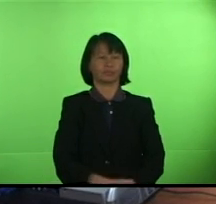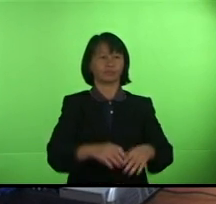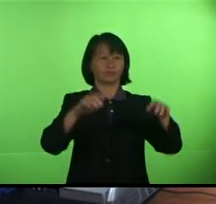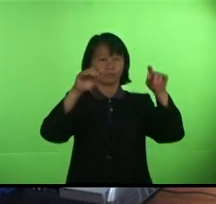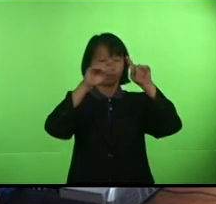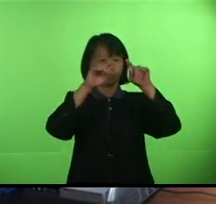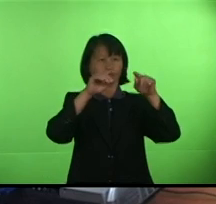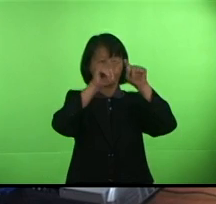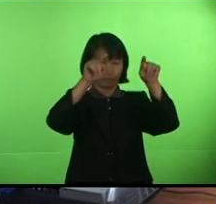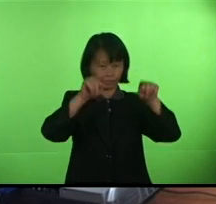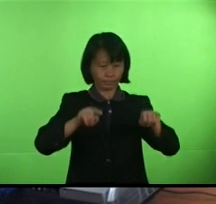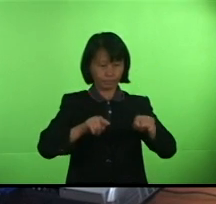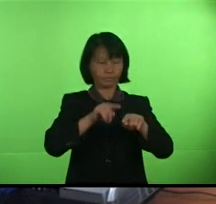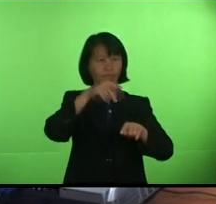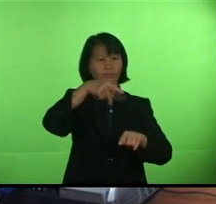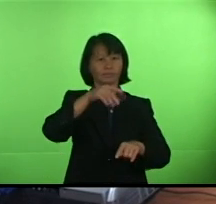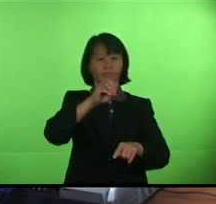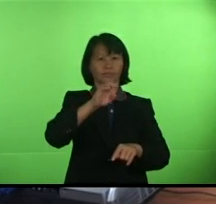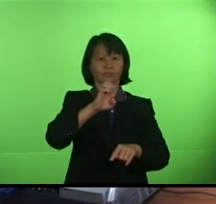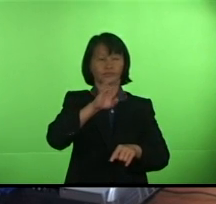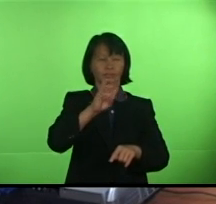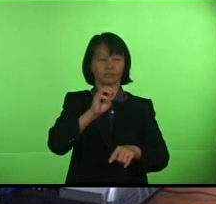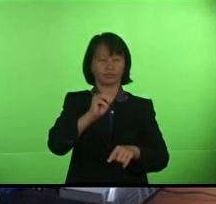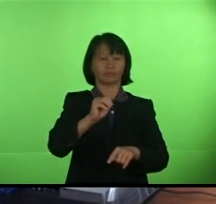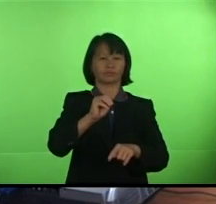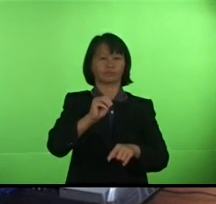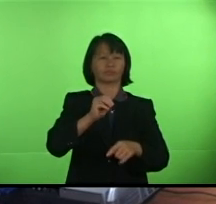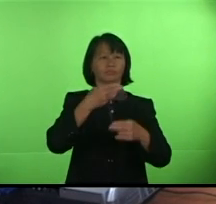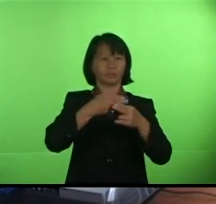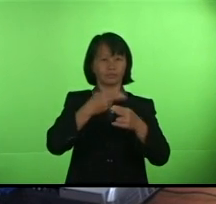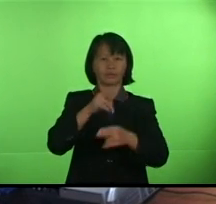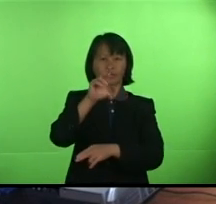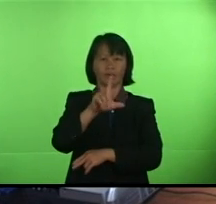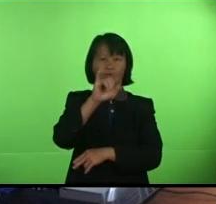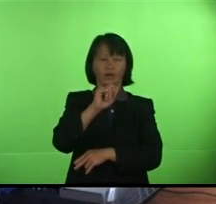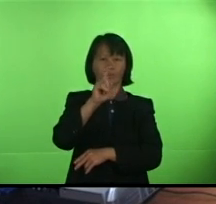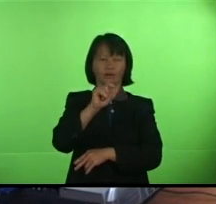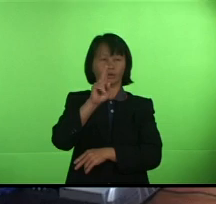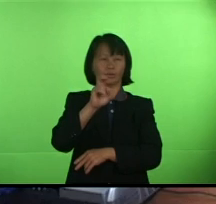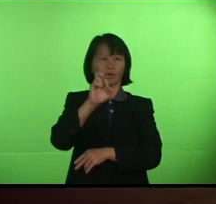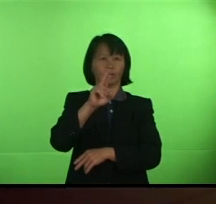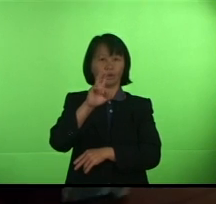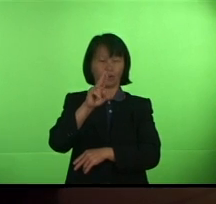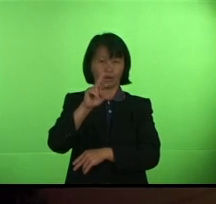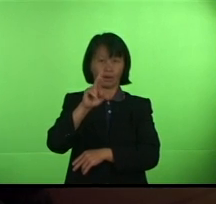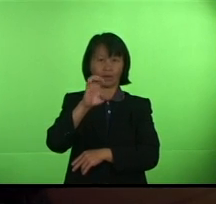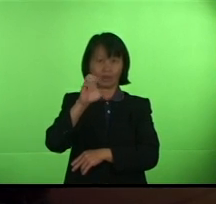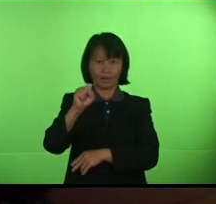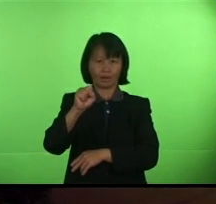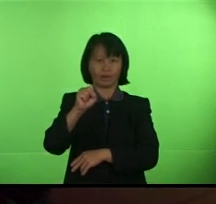gentlemen, this text or the poem is called literature. Yeah? So